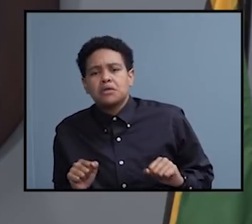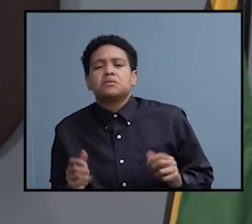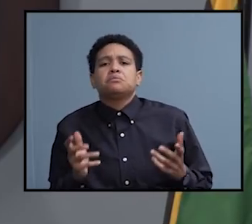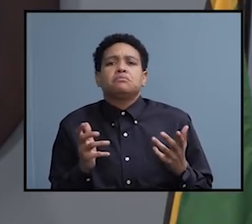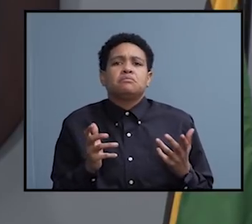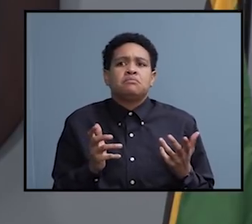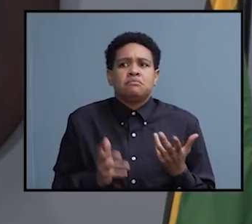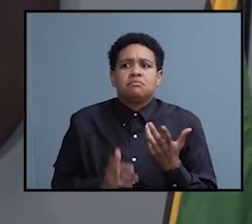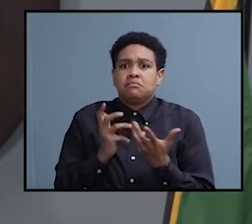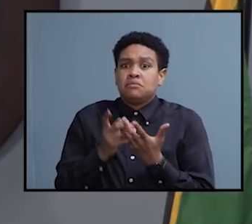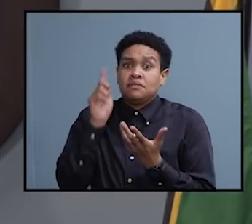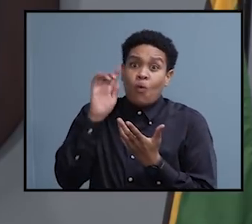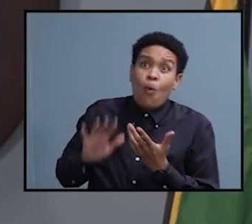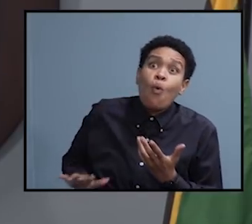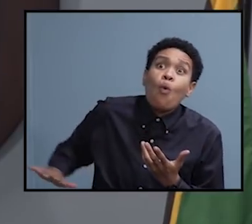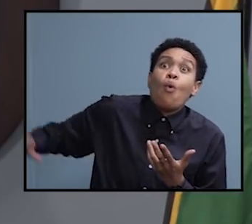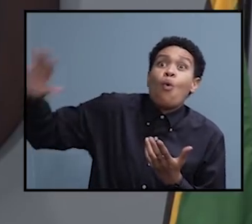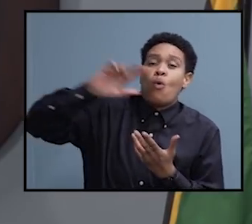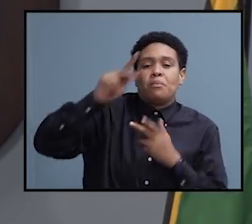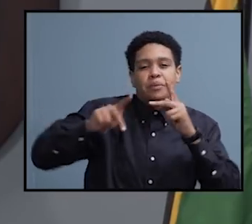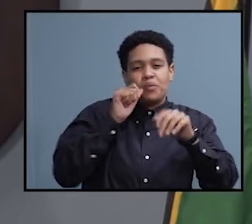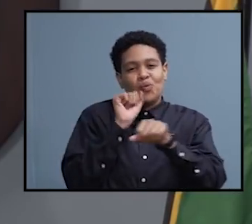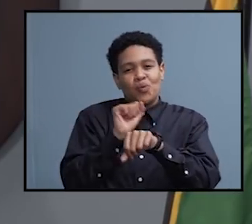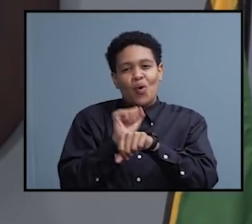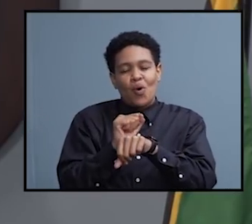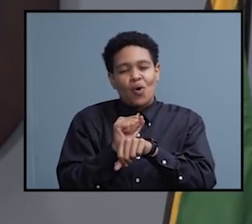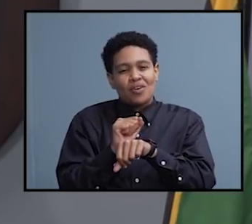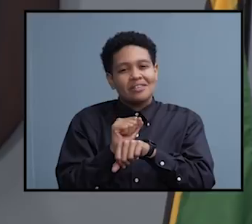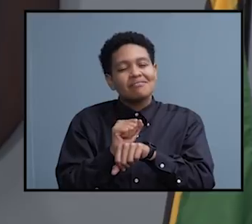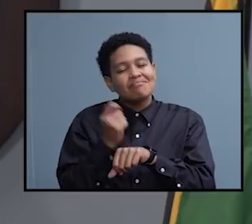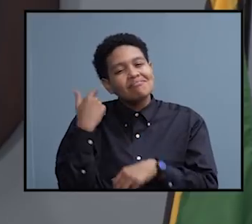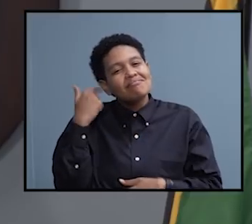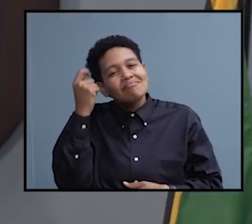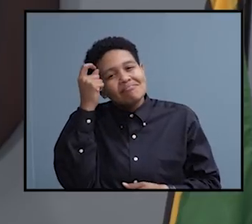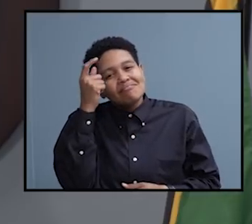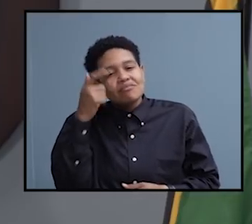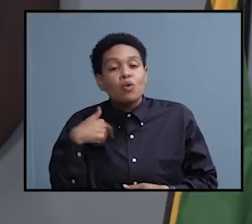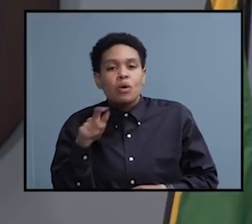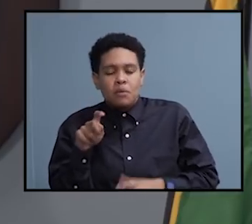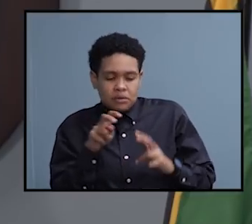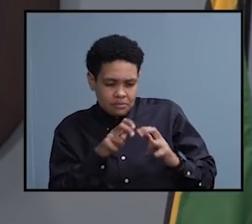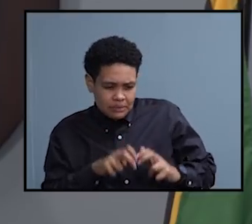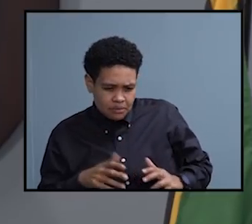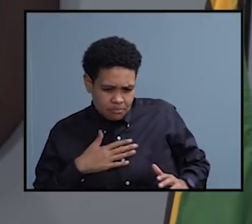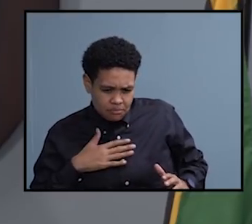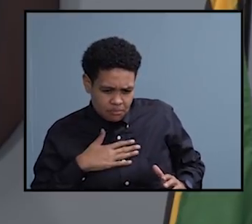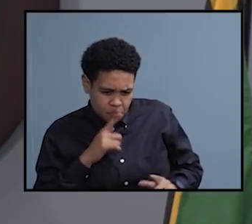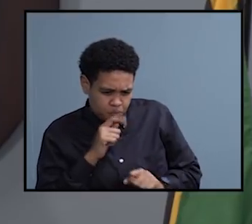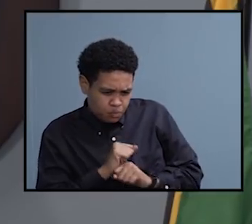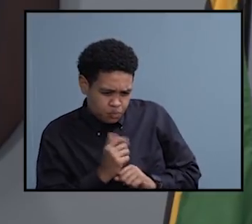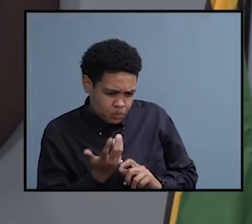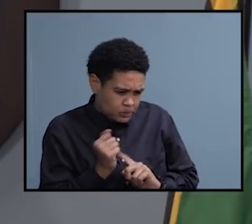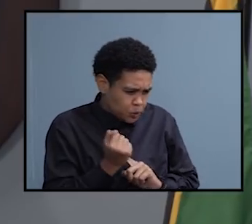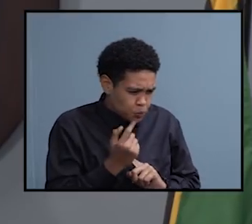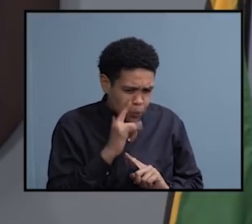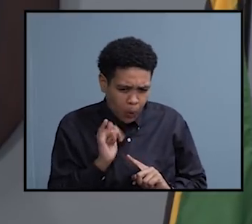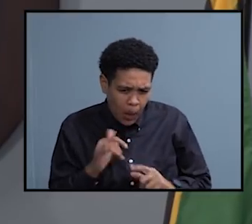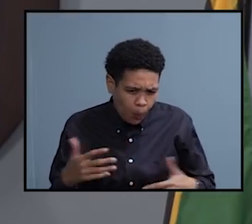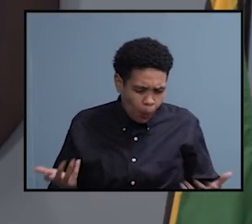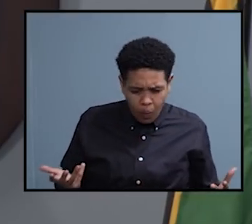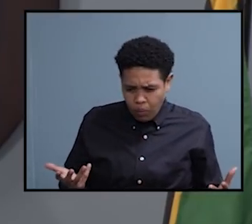feasible in all cases. We must examine our situational realities and